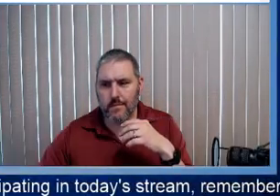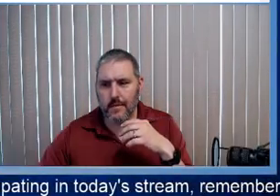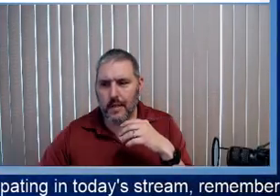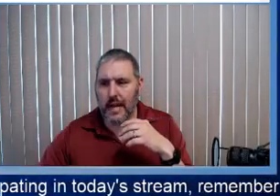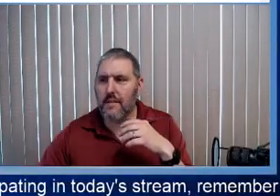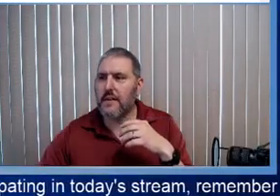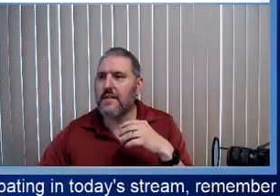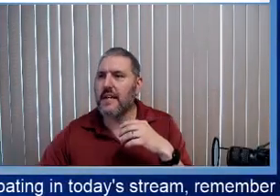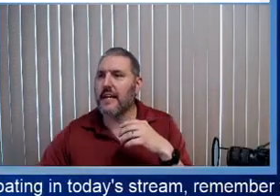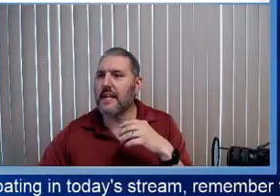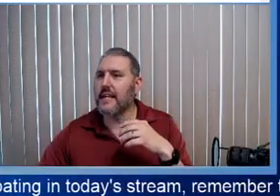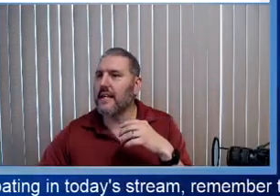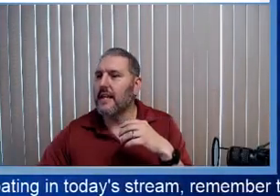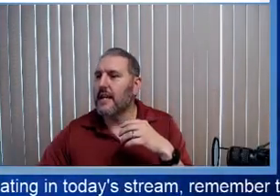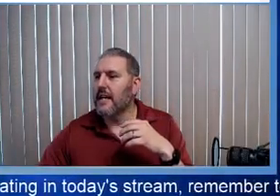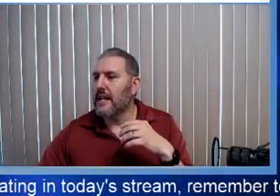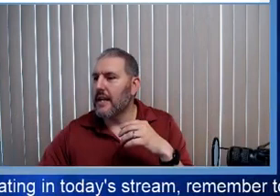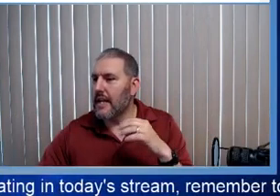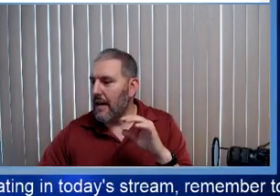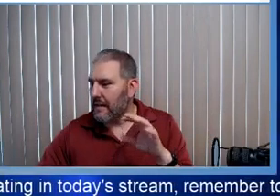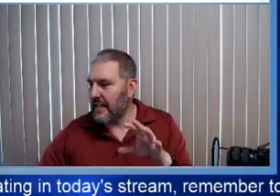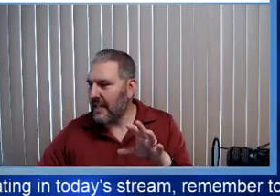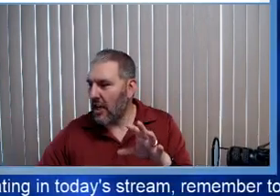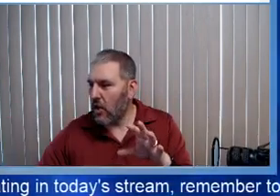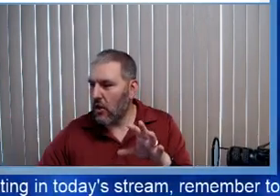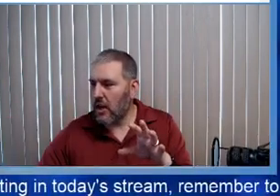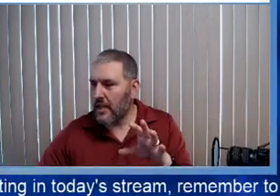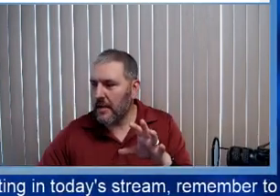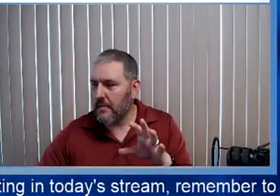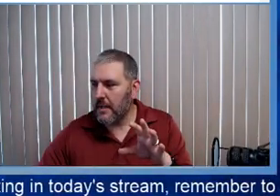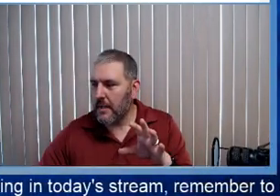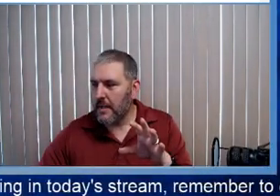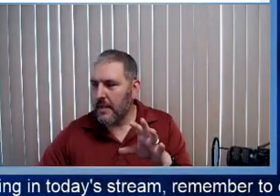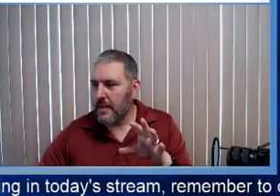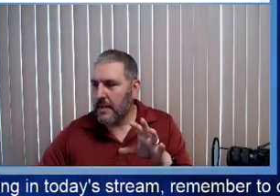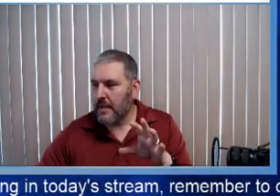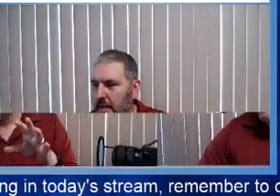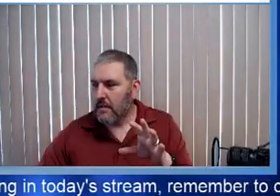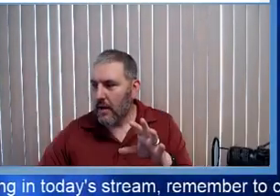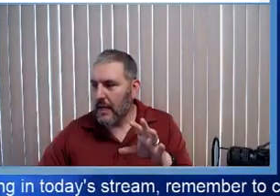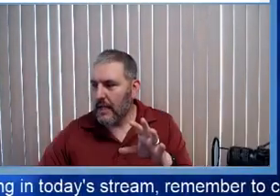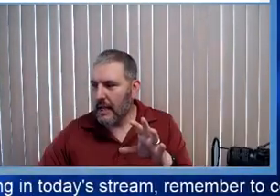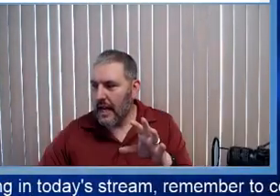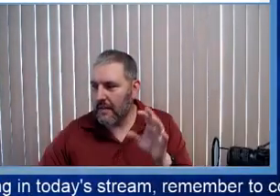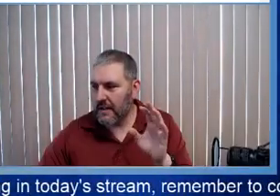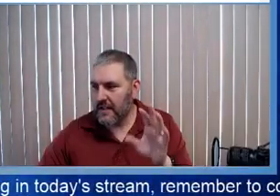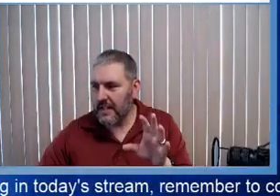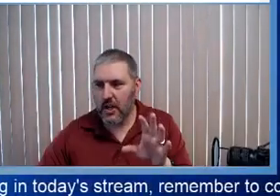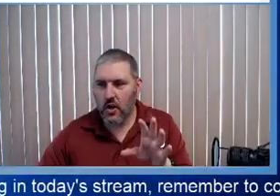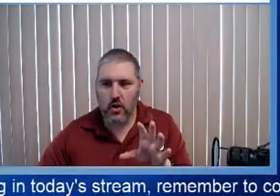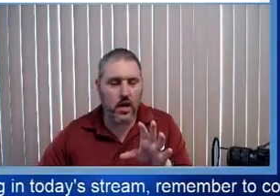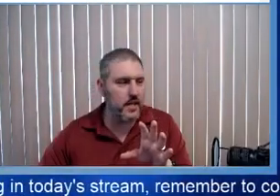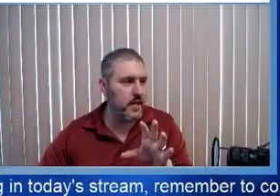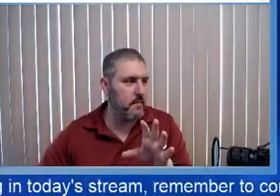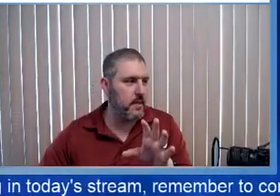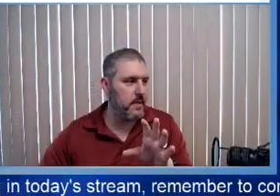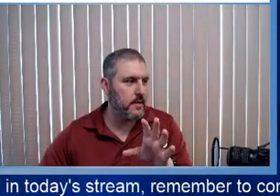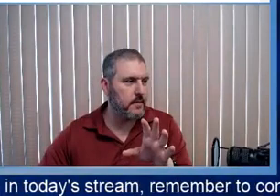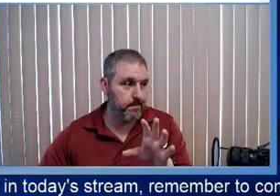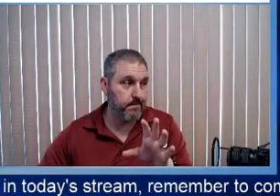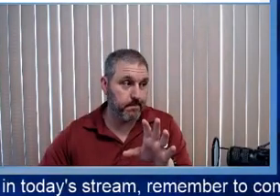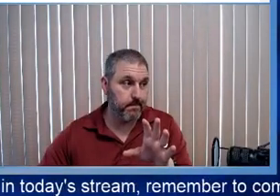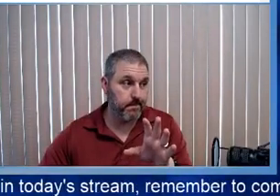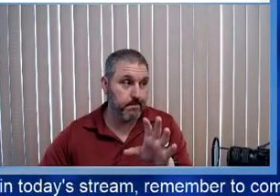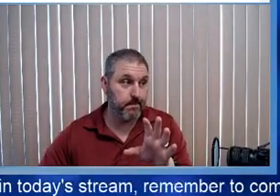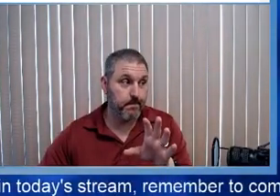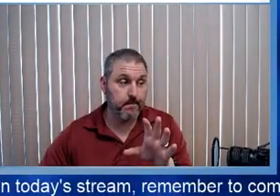Everything that hurt on him right? Everything that hurt on him,